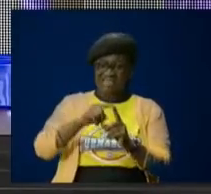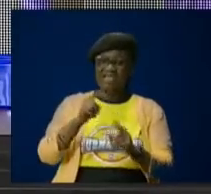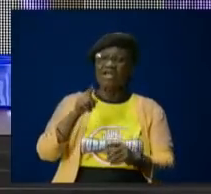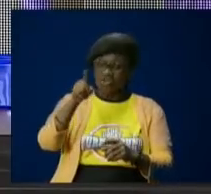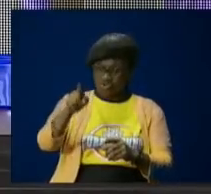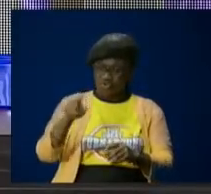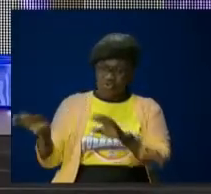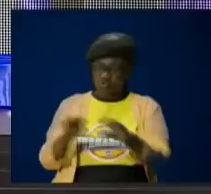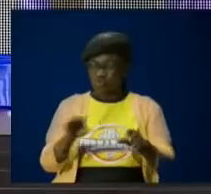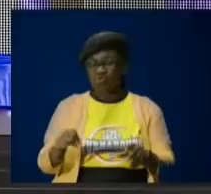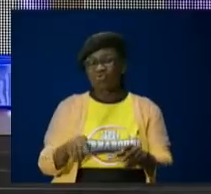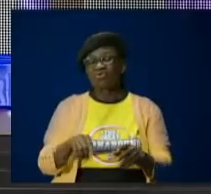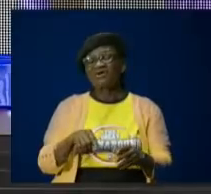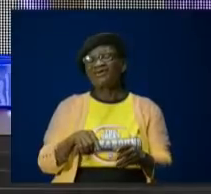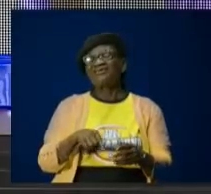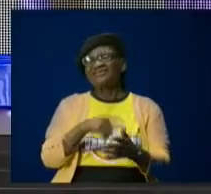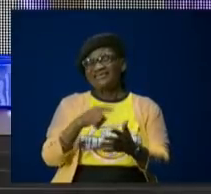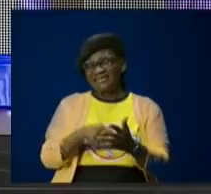unless you cut corners,